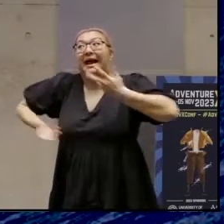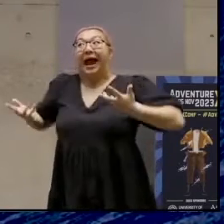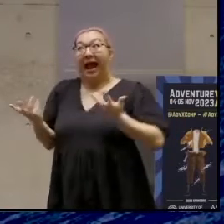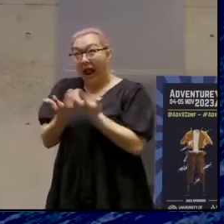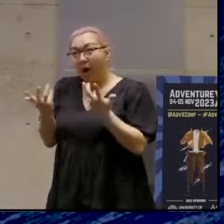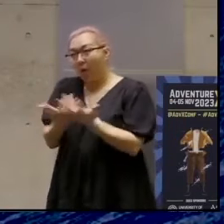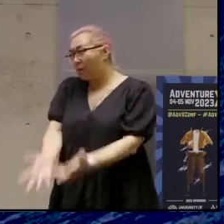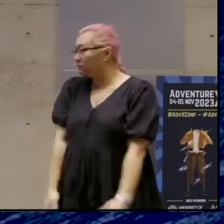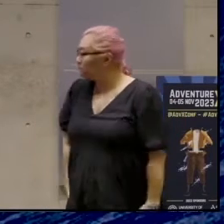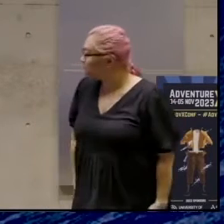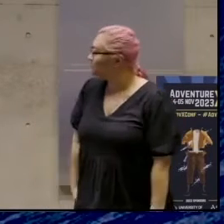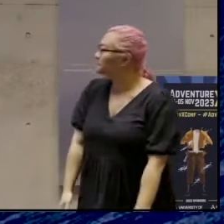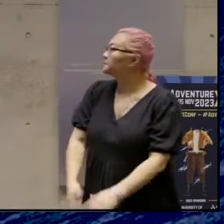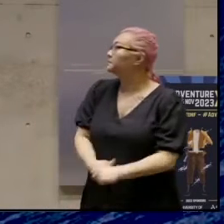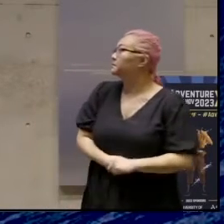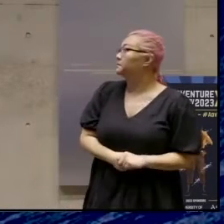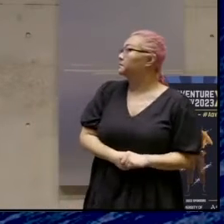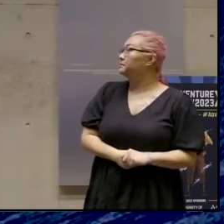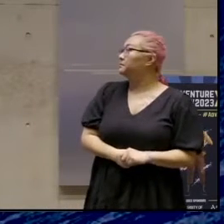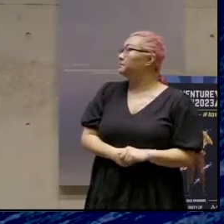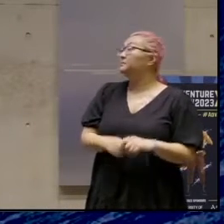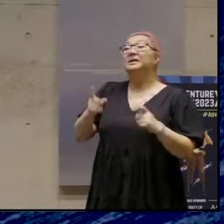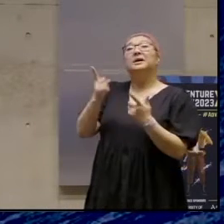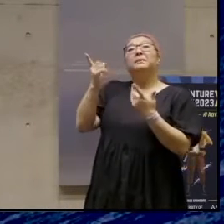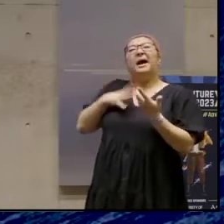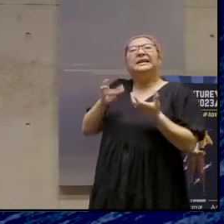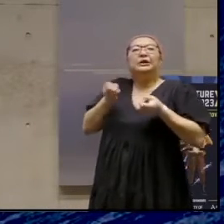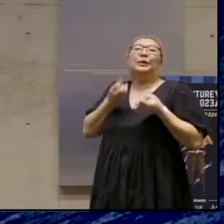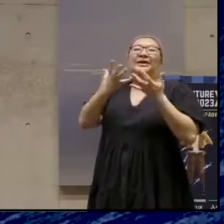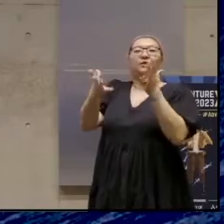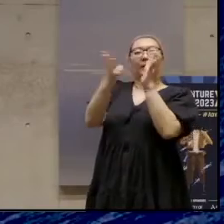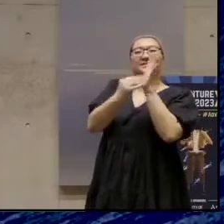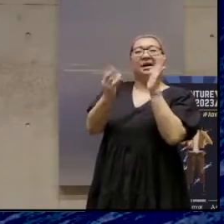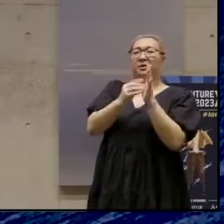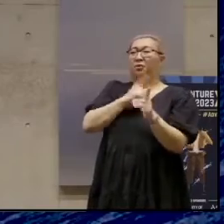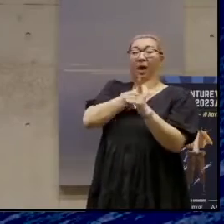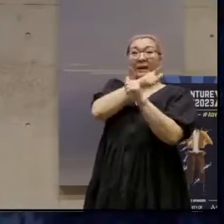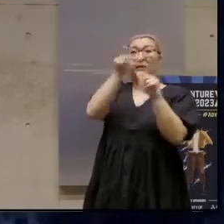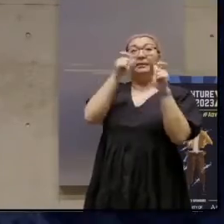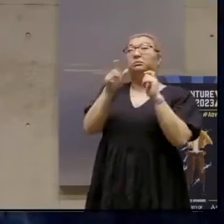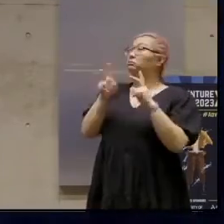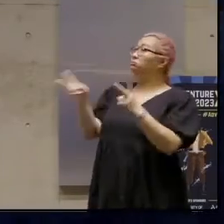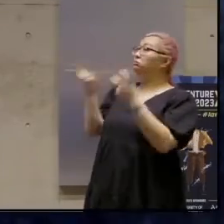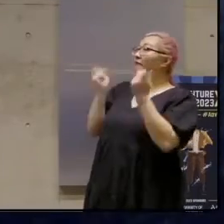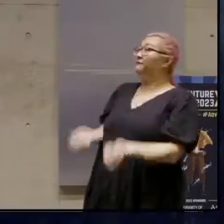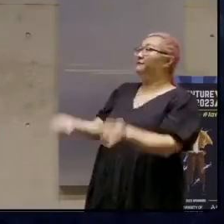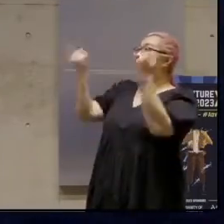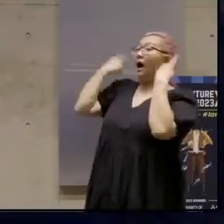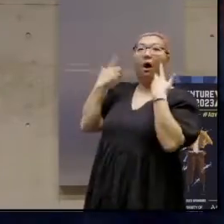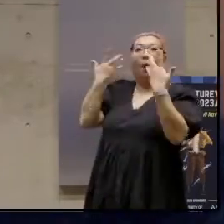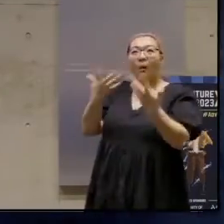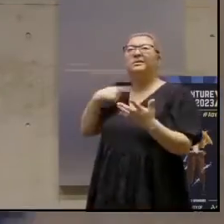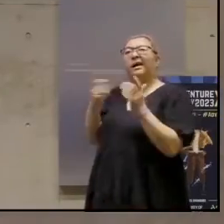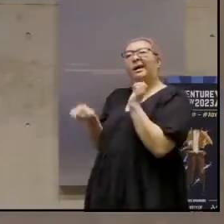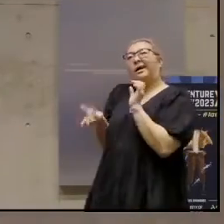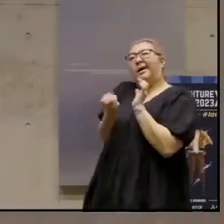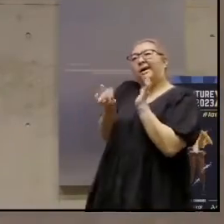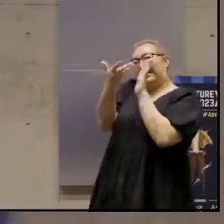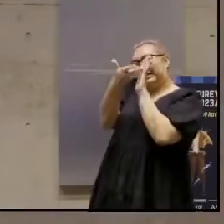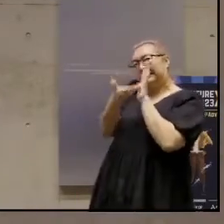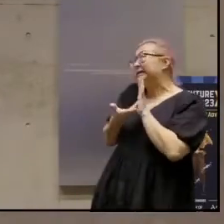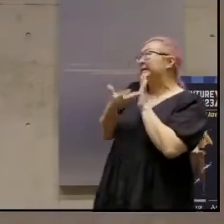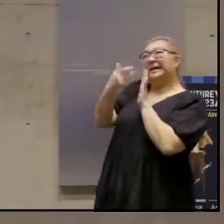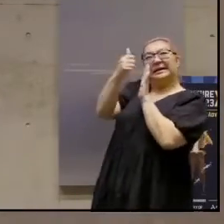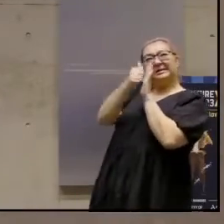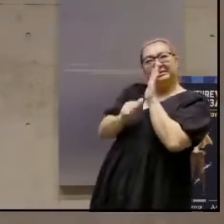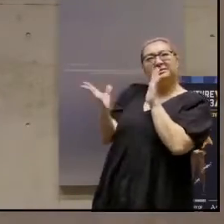torn apart, okay? But I gotta give examples because otherwise people really, really don't like me. Or they don't give me time to do a workshop. So here's the